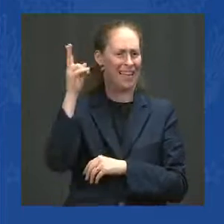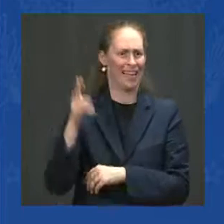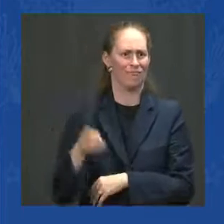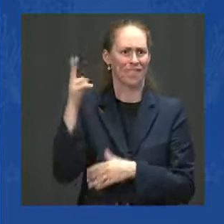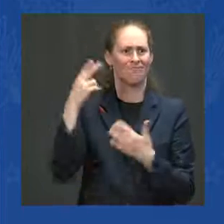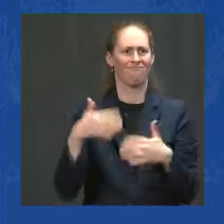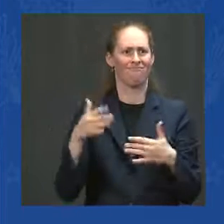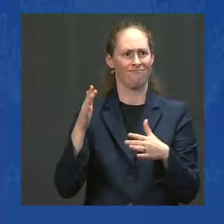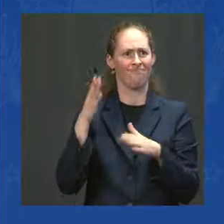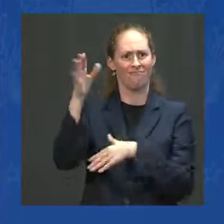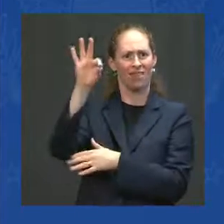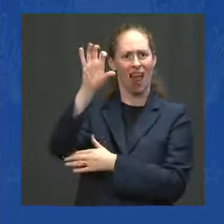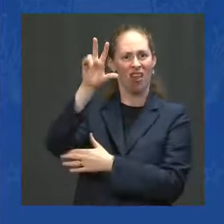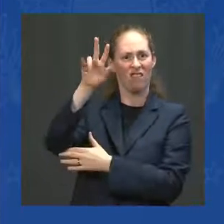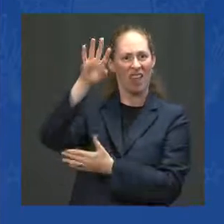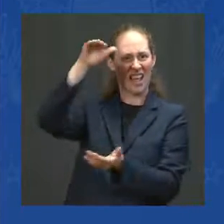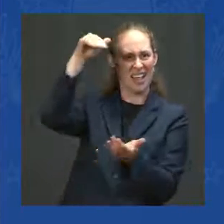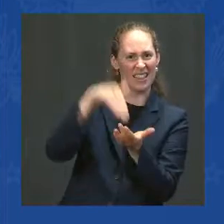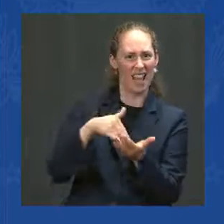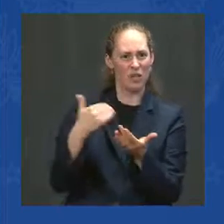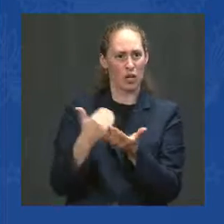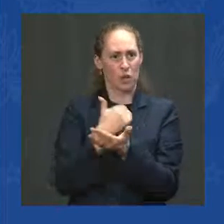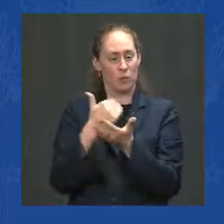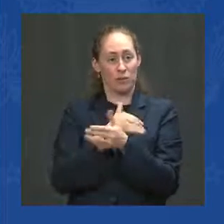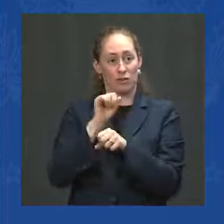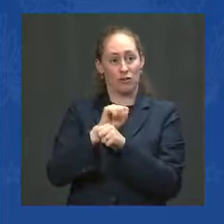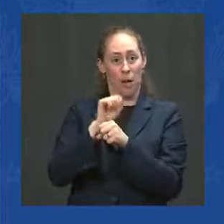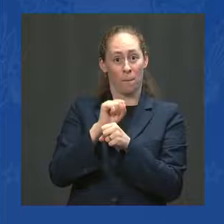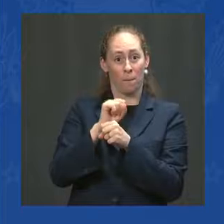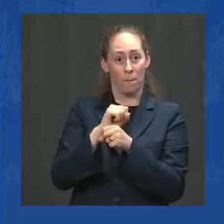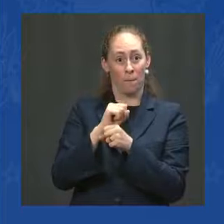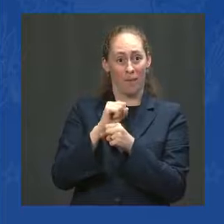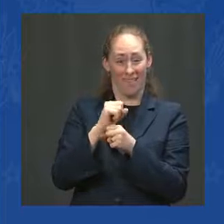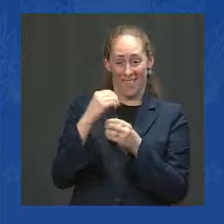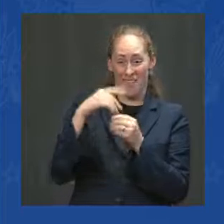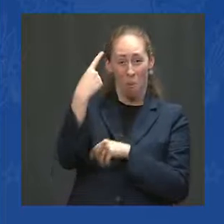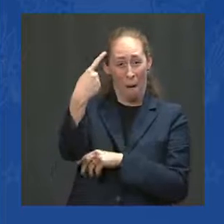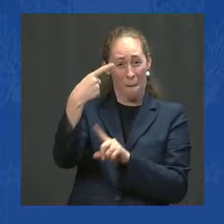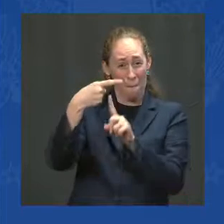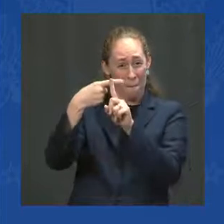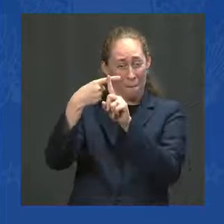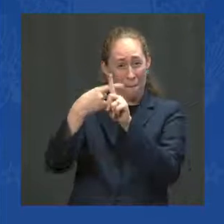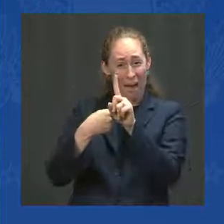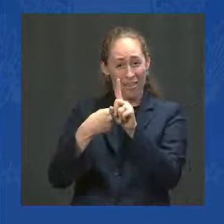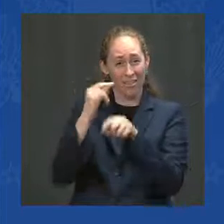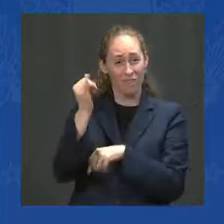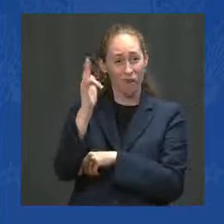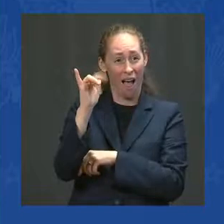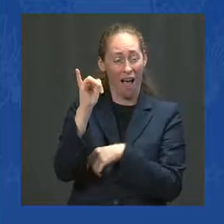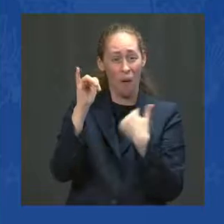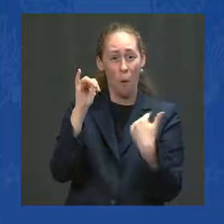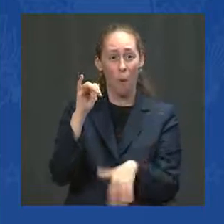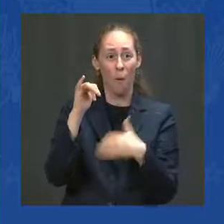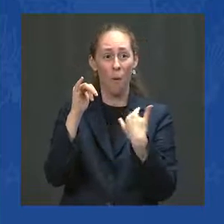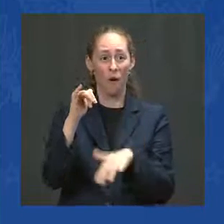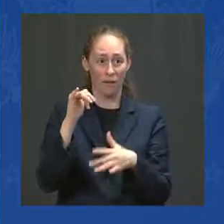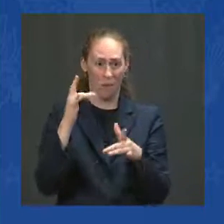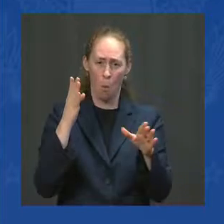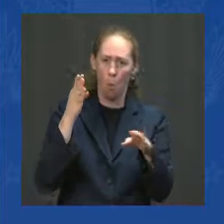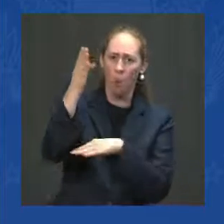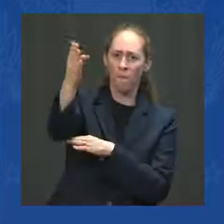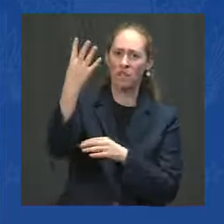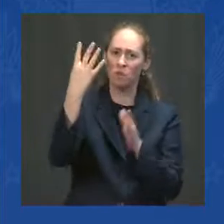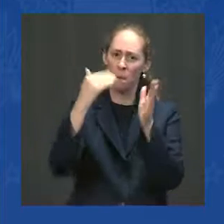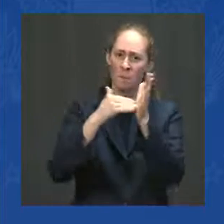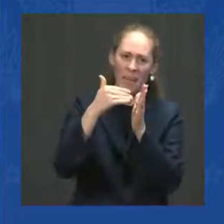934,000 new jobs created in July. It's going to go up and down, but 4 million jobs created since I took office.